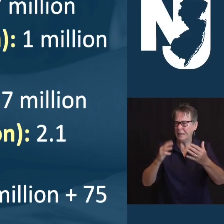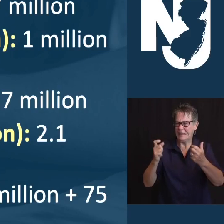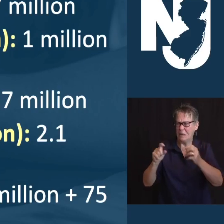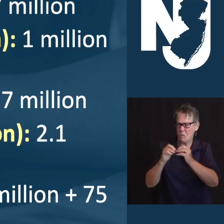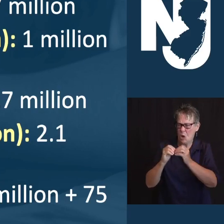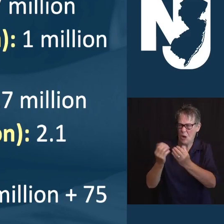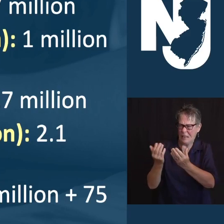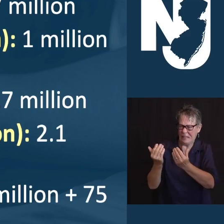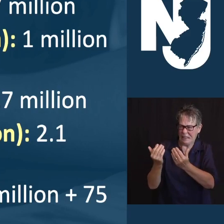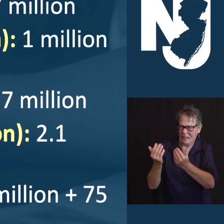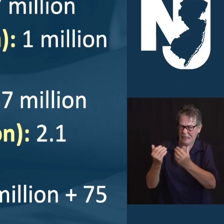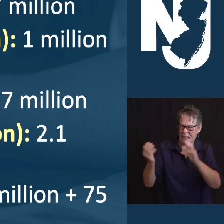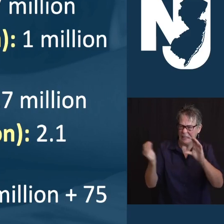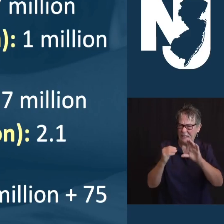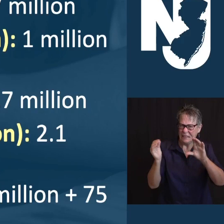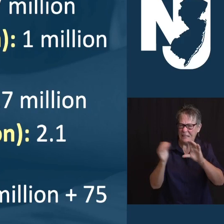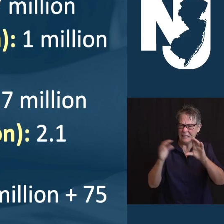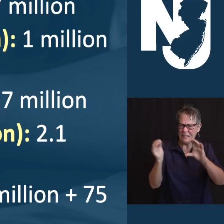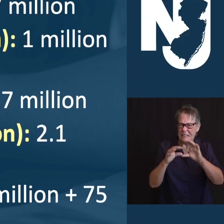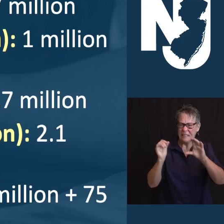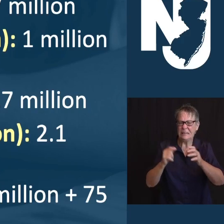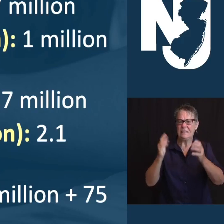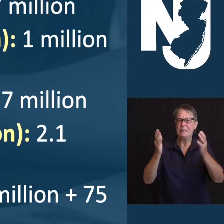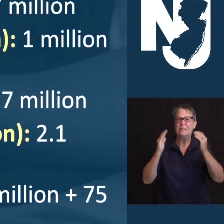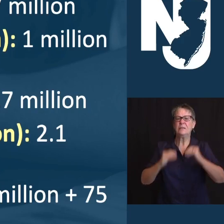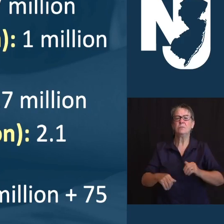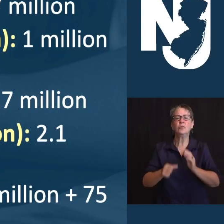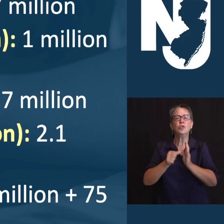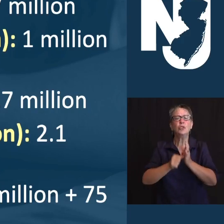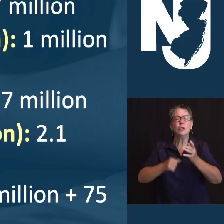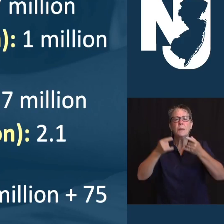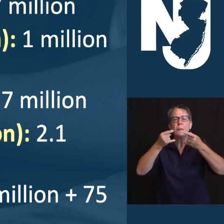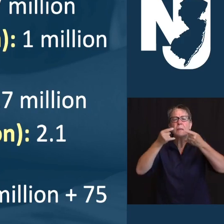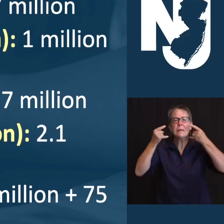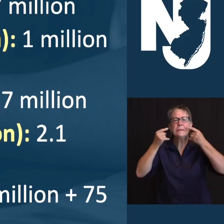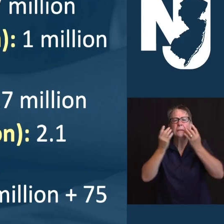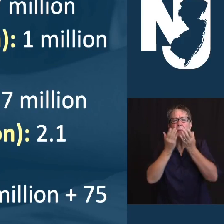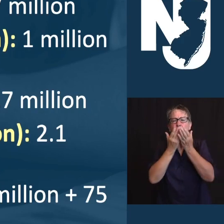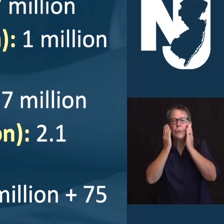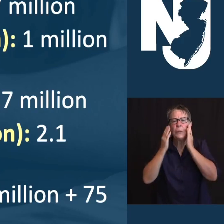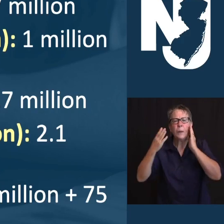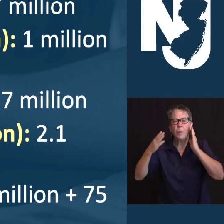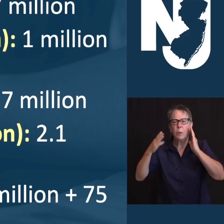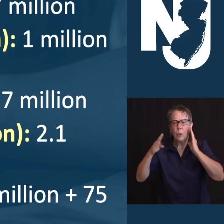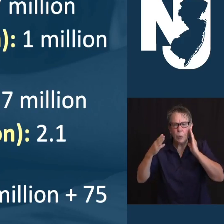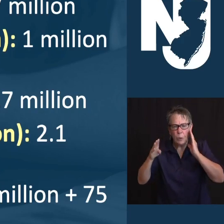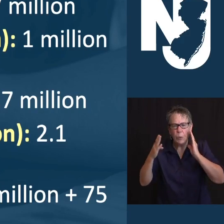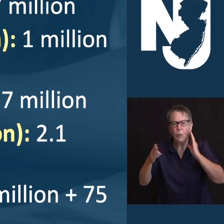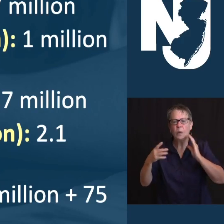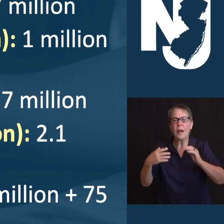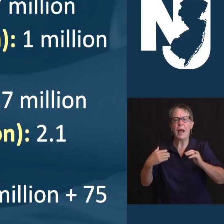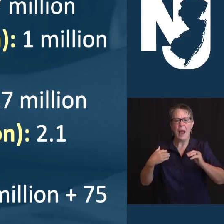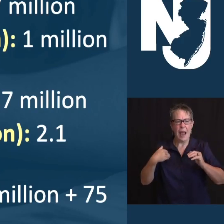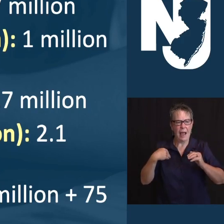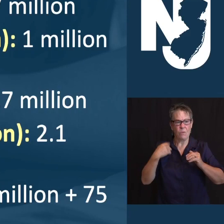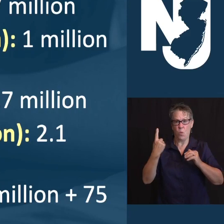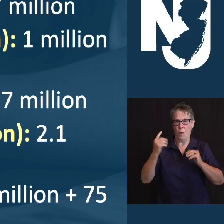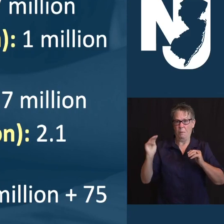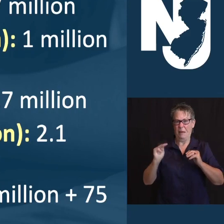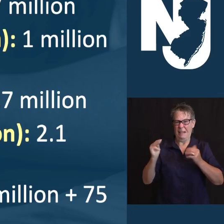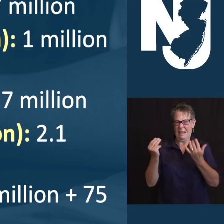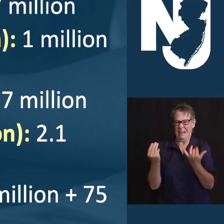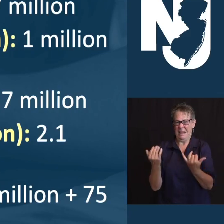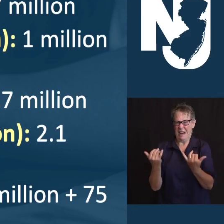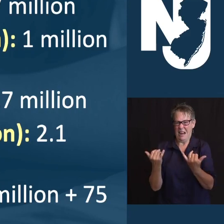have 1 million in stock and another 12 million on order to be delivered, we hope, within the